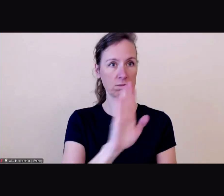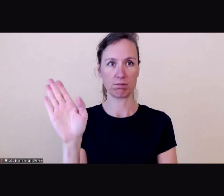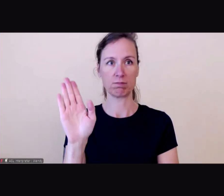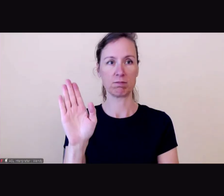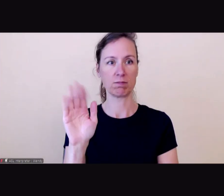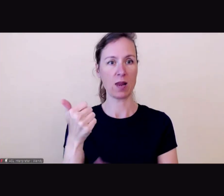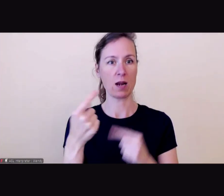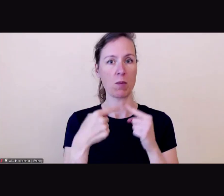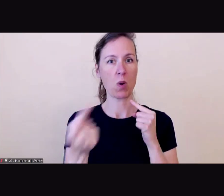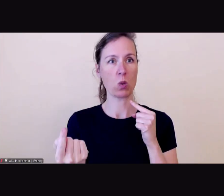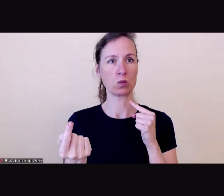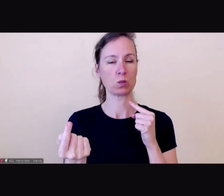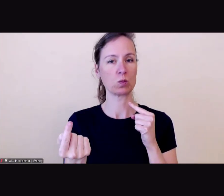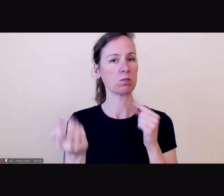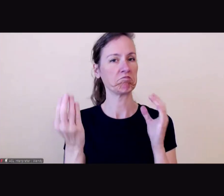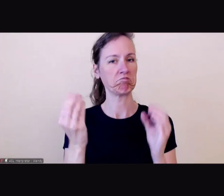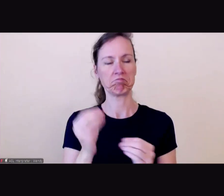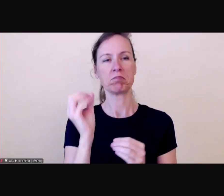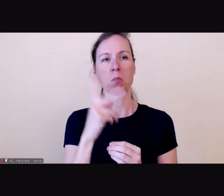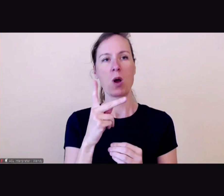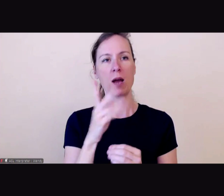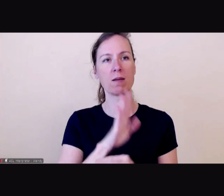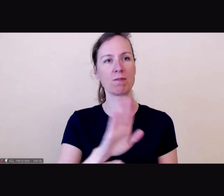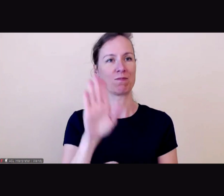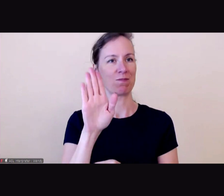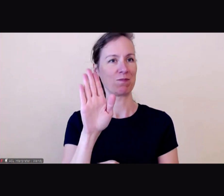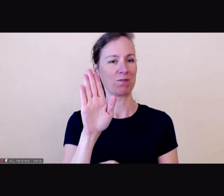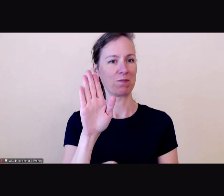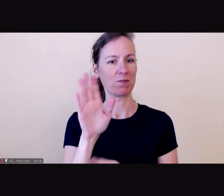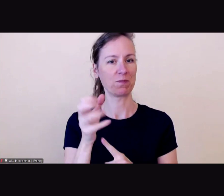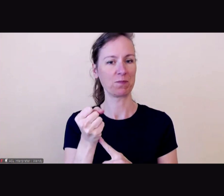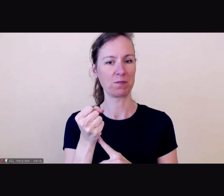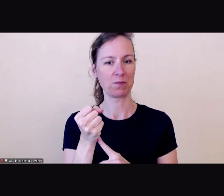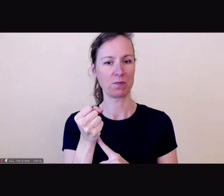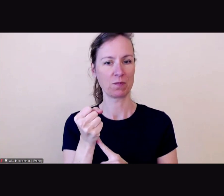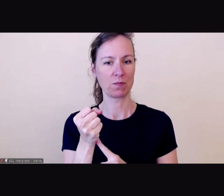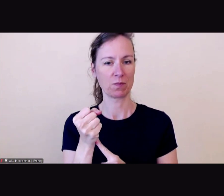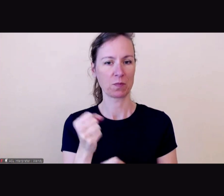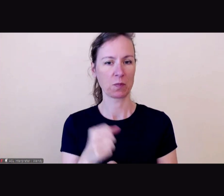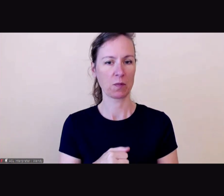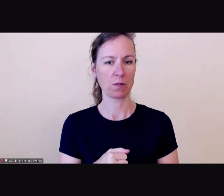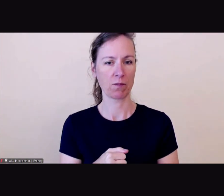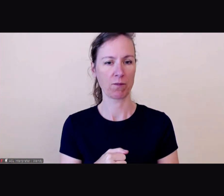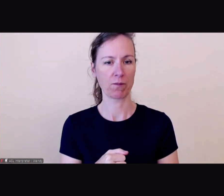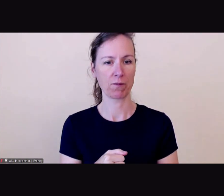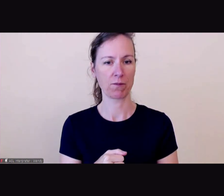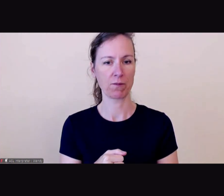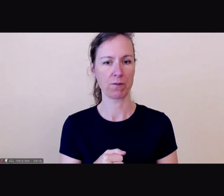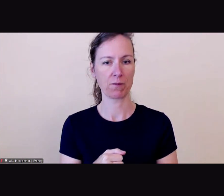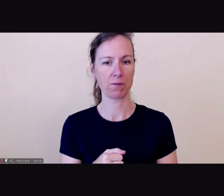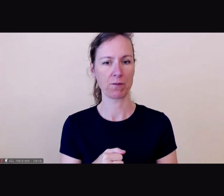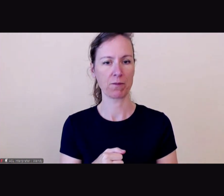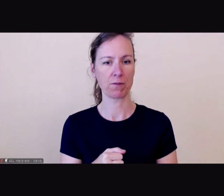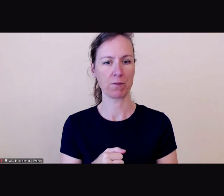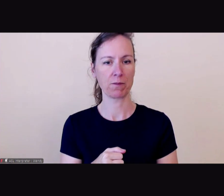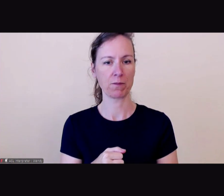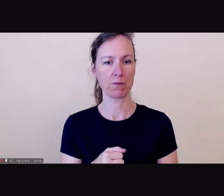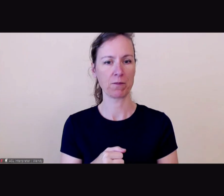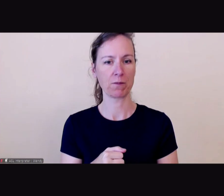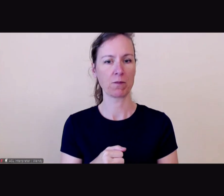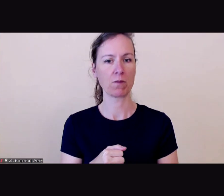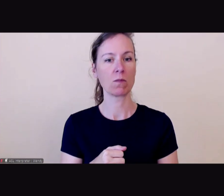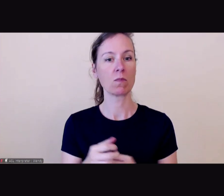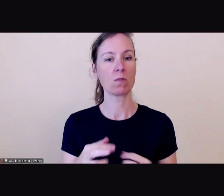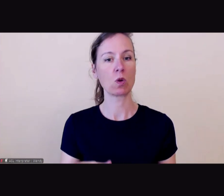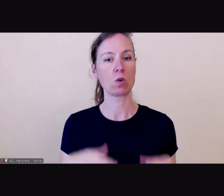opposed? All right, the ayes have it. Now I have resident input. If you are online, please raise your hand. Be acknowledged.